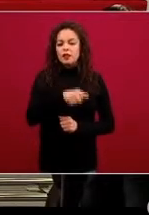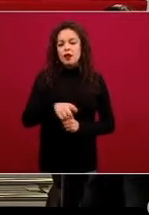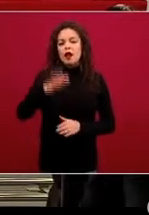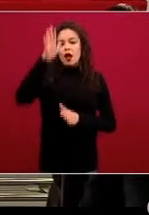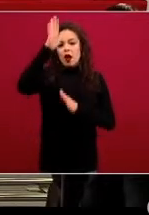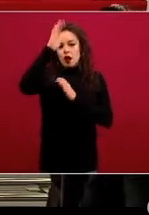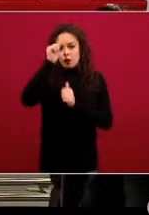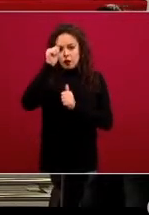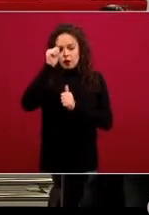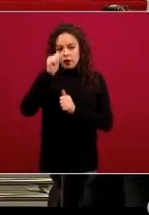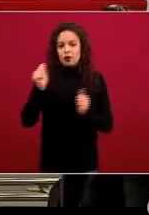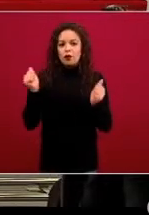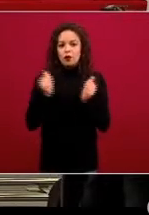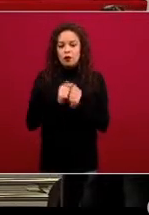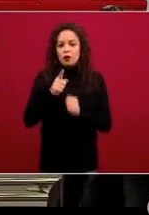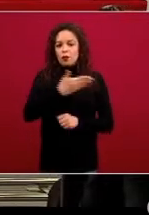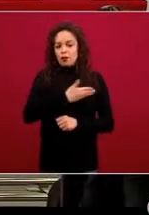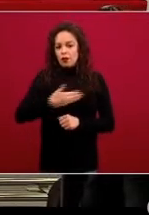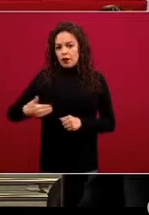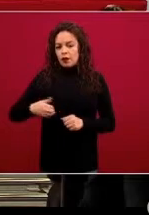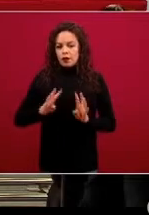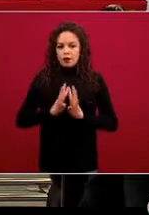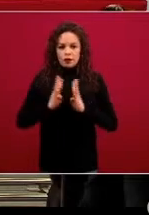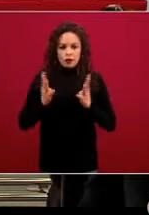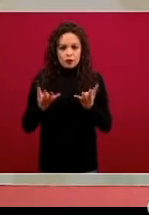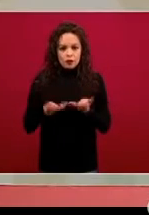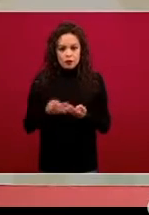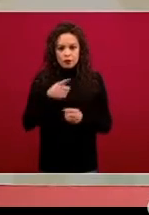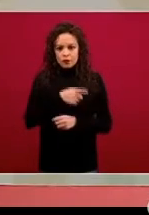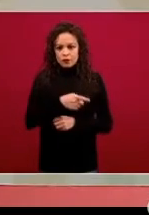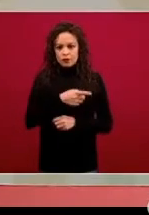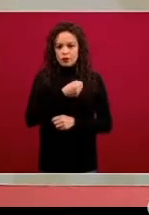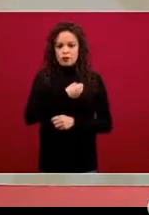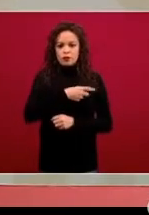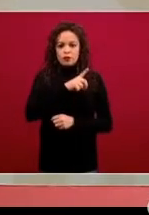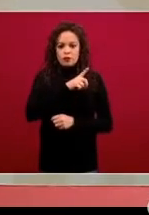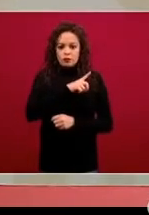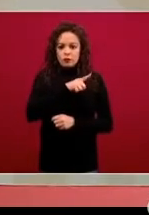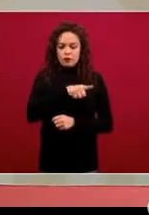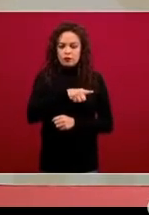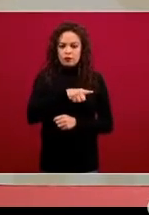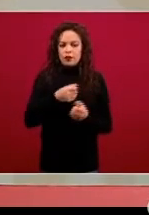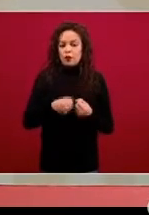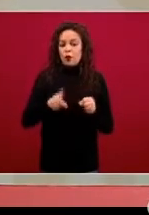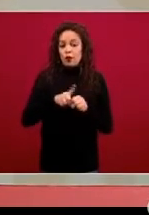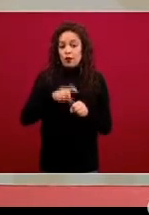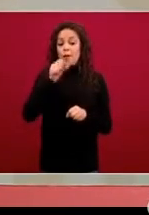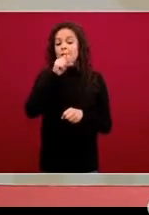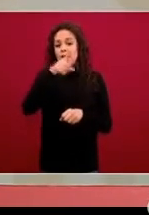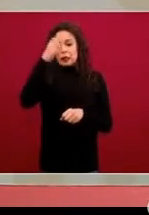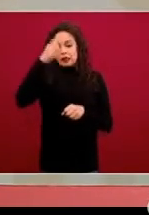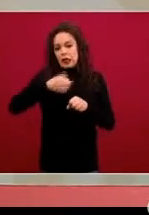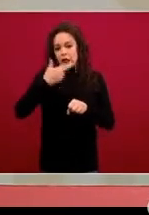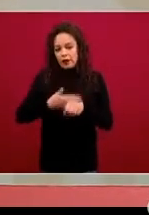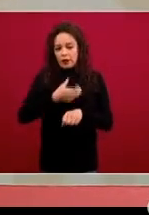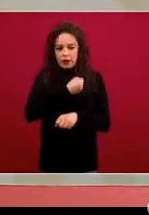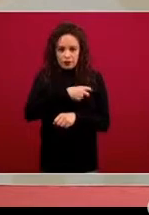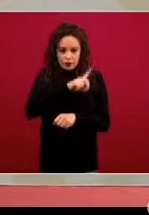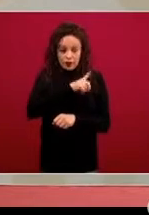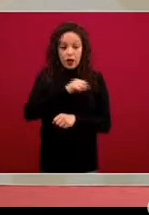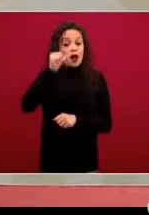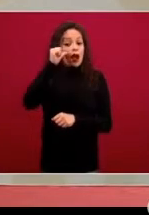Jorge Alcocer, the Secretary of Health, is going to talk about what the council people approved